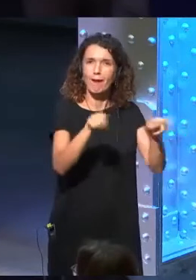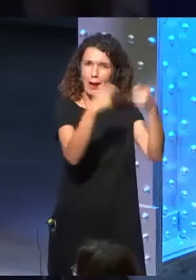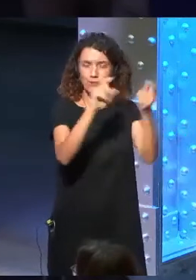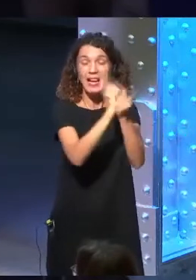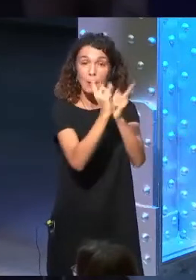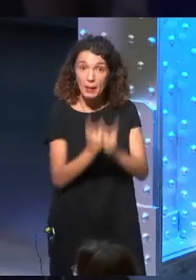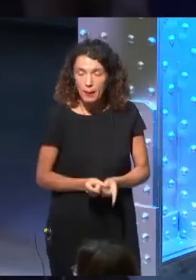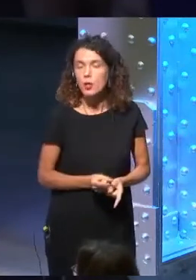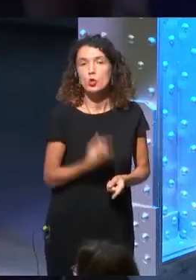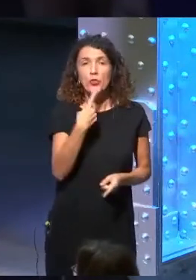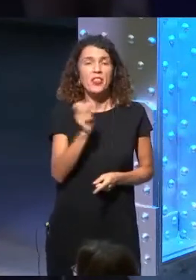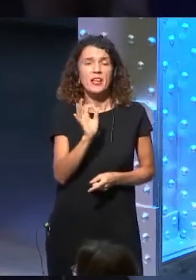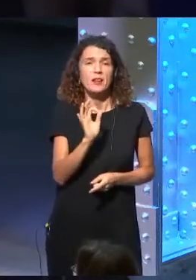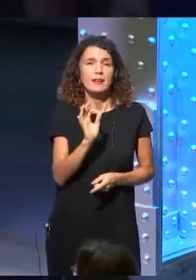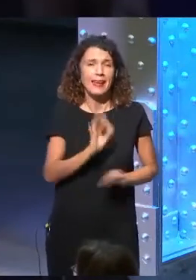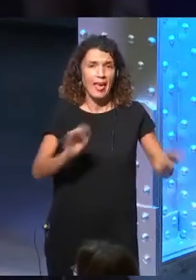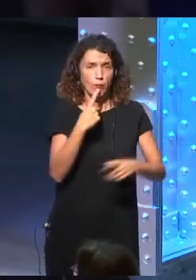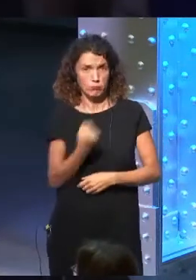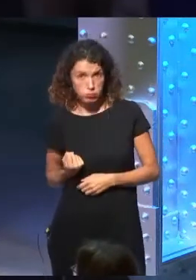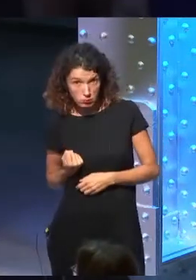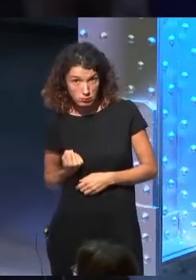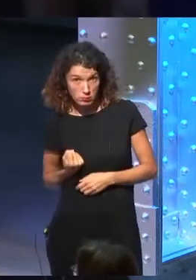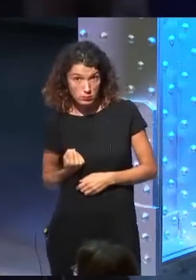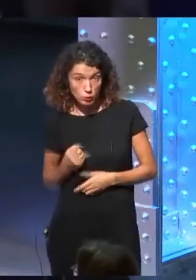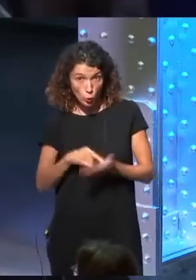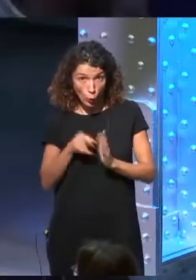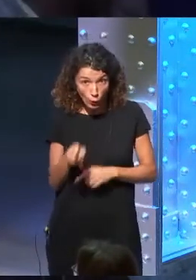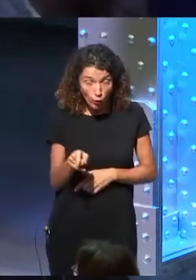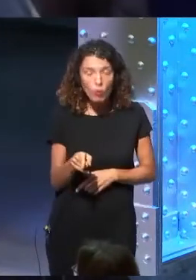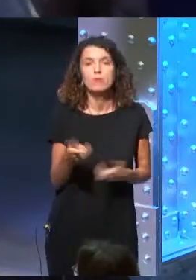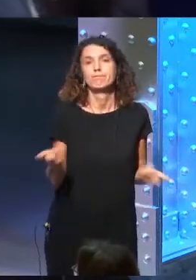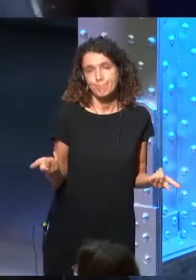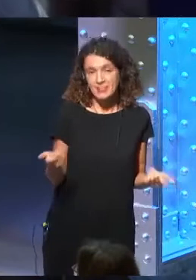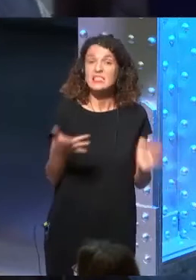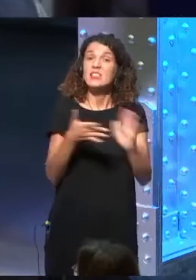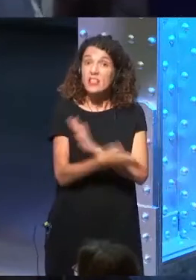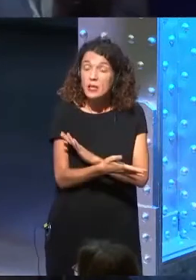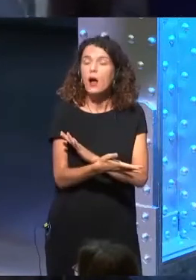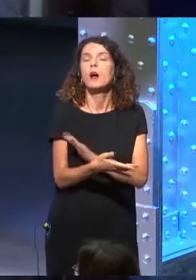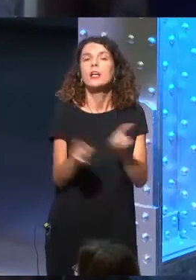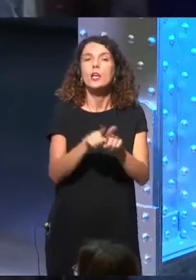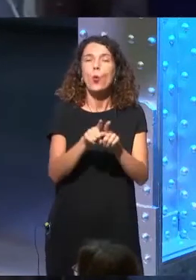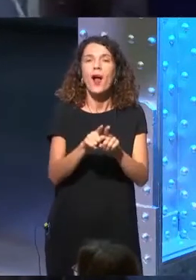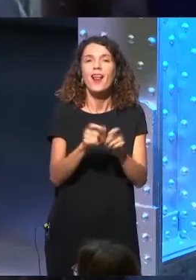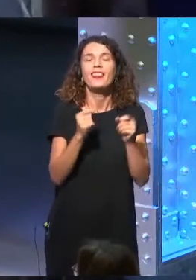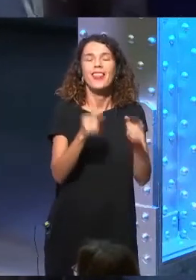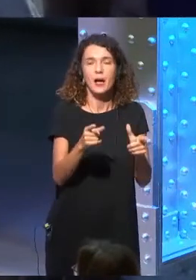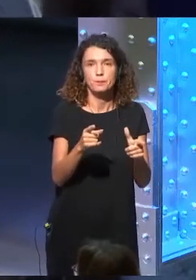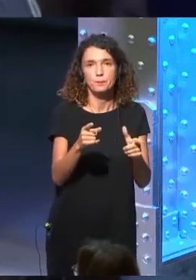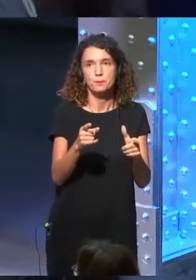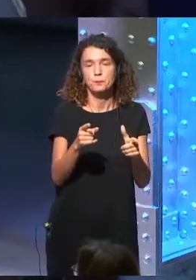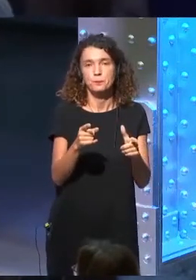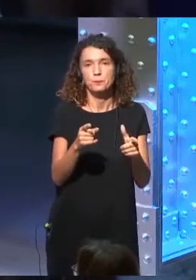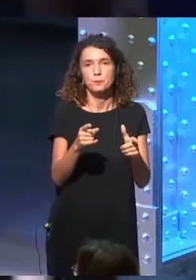nothing, right? Isn't that actually simply reinforcing what the silence of women was